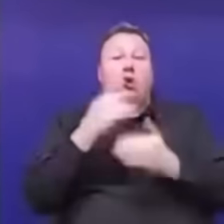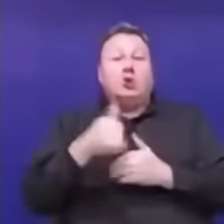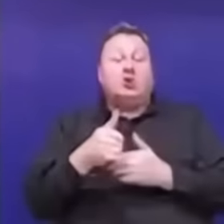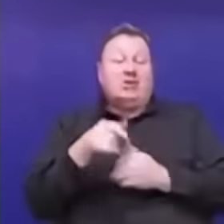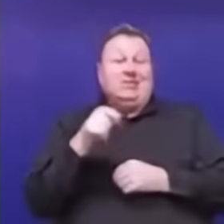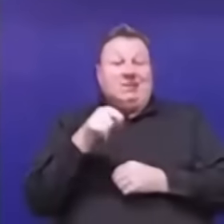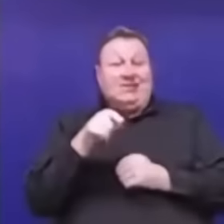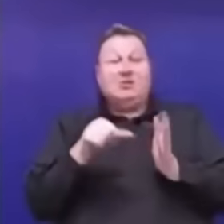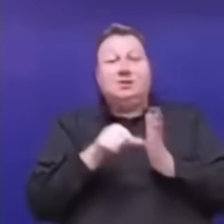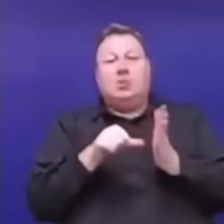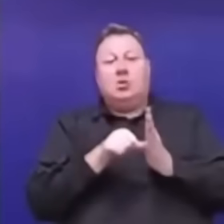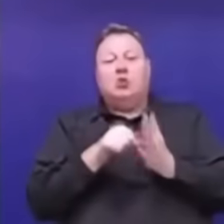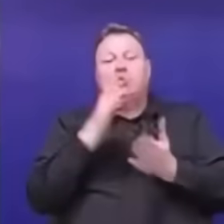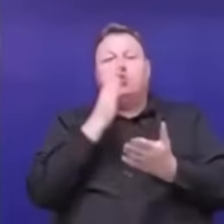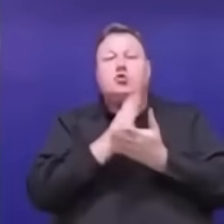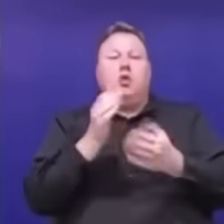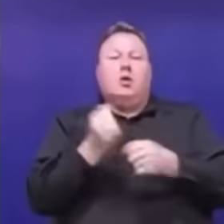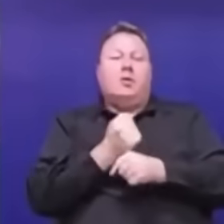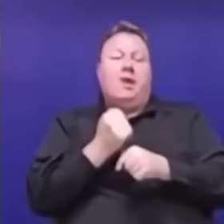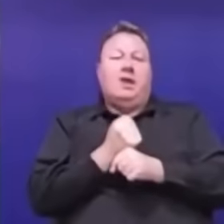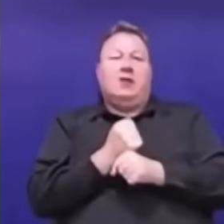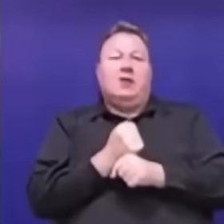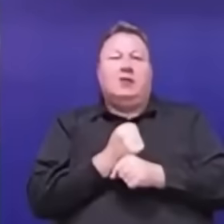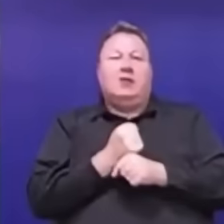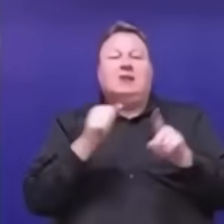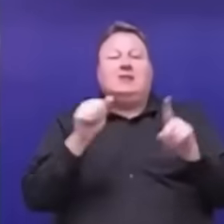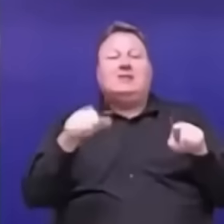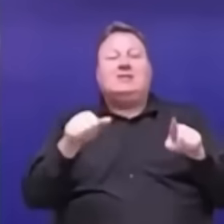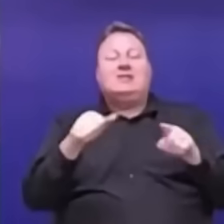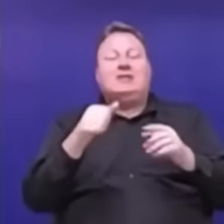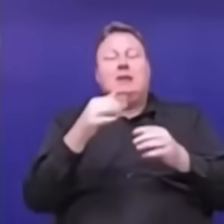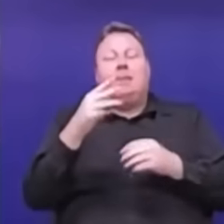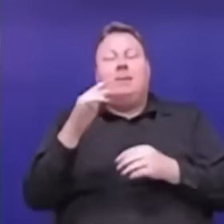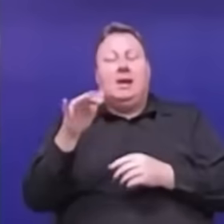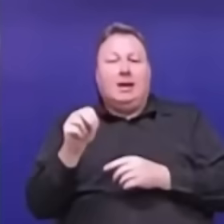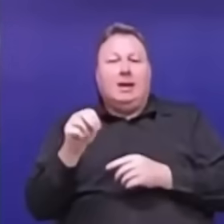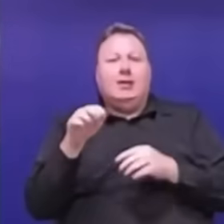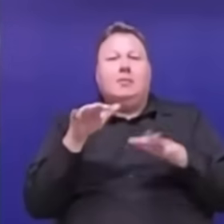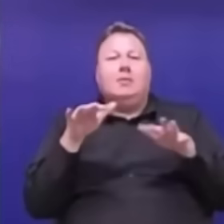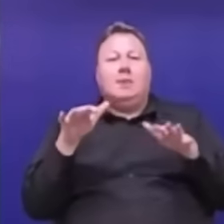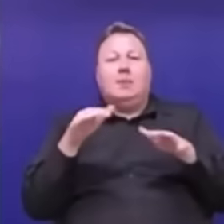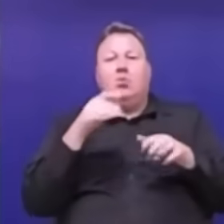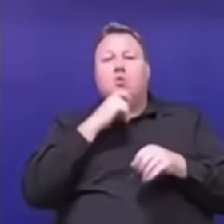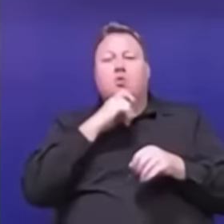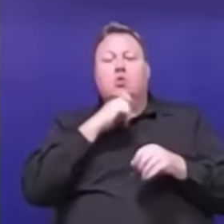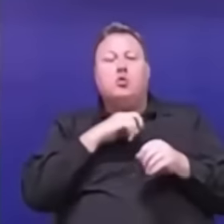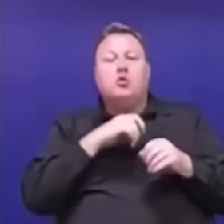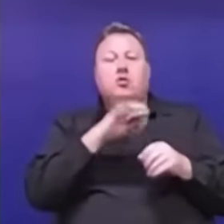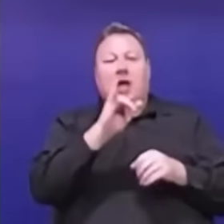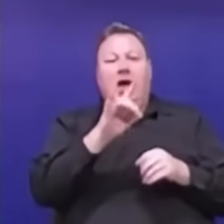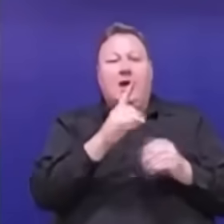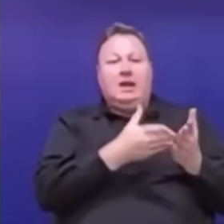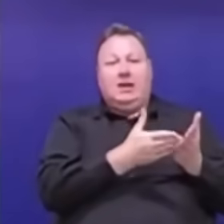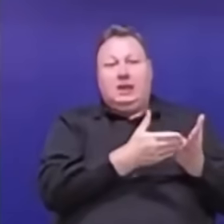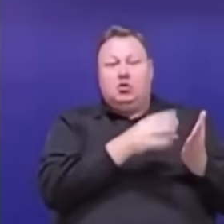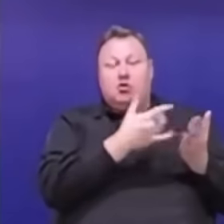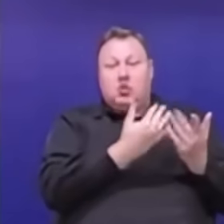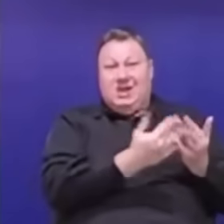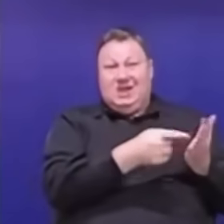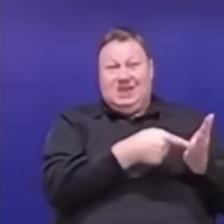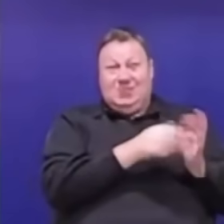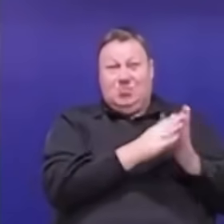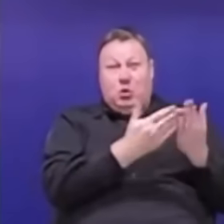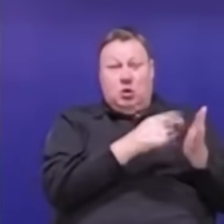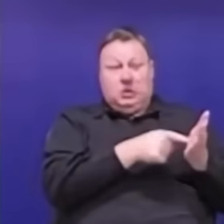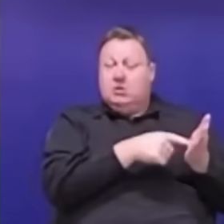to ensuring that each of the 16 million people who still use the vulnerable green ID book are able to switch to the more